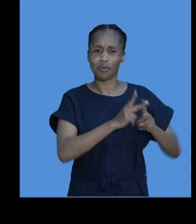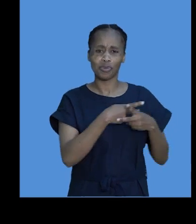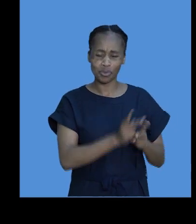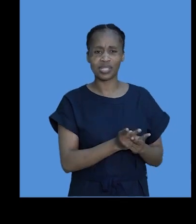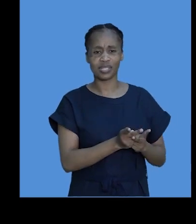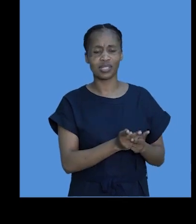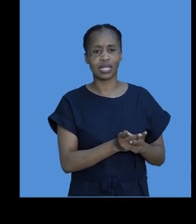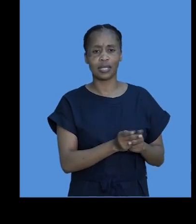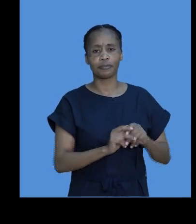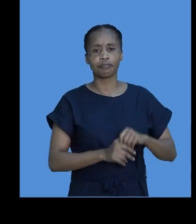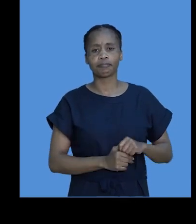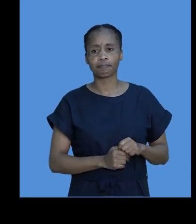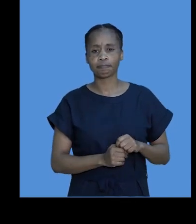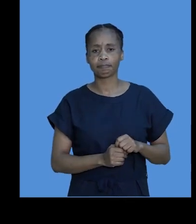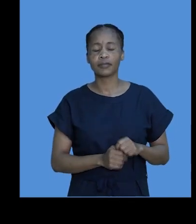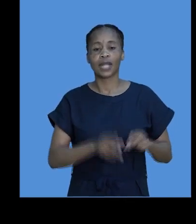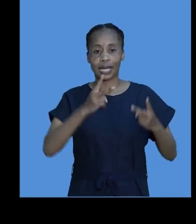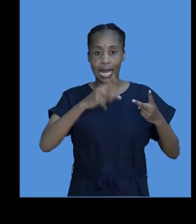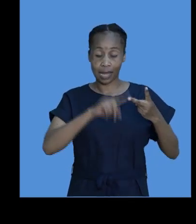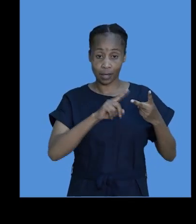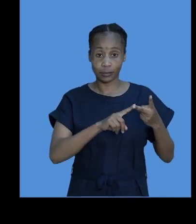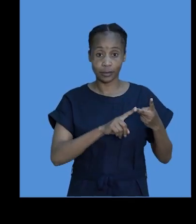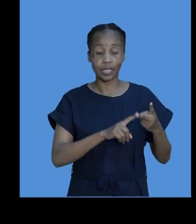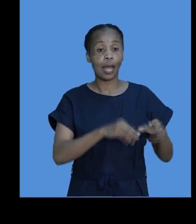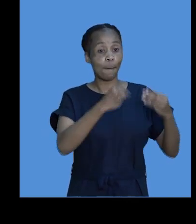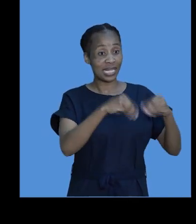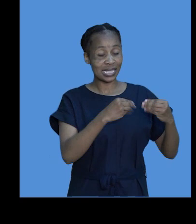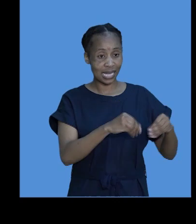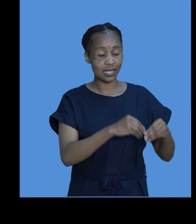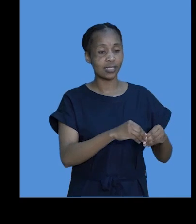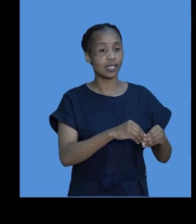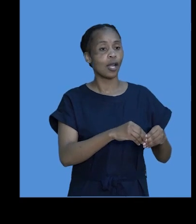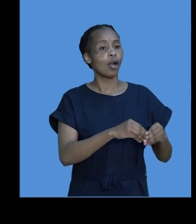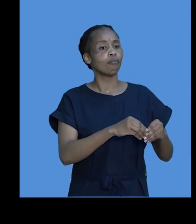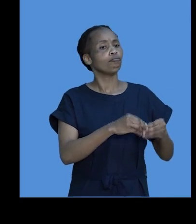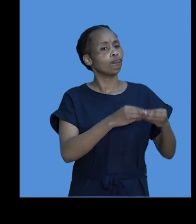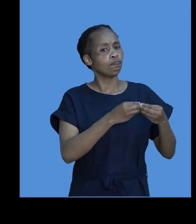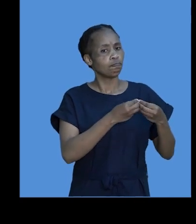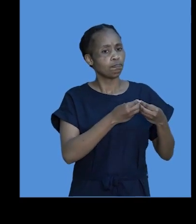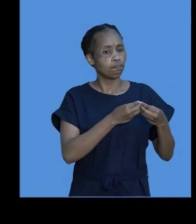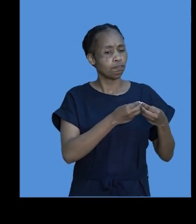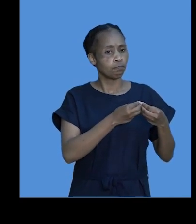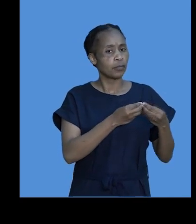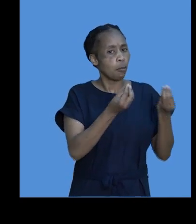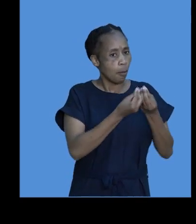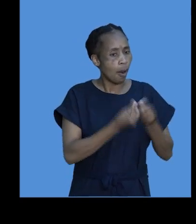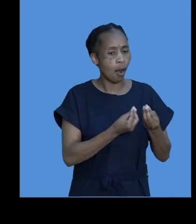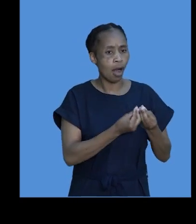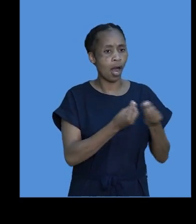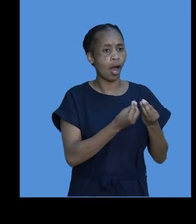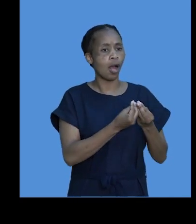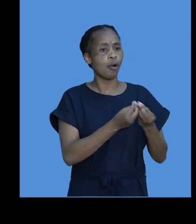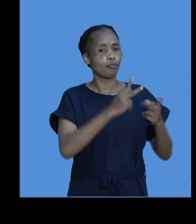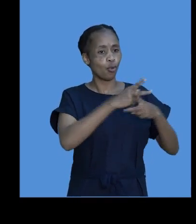production there. Again, let's look at another point. It says a business does not produce goods at the lowest possible